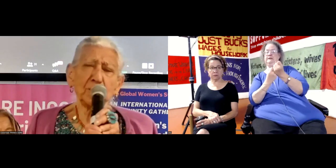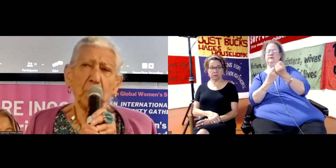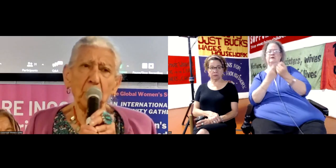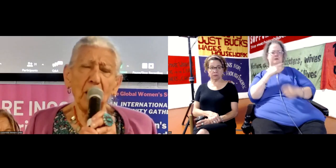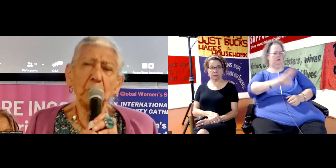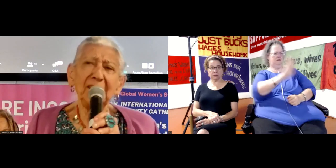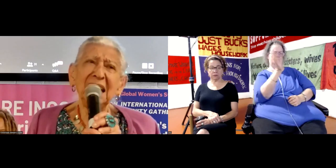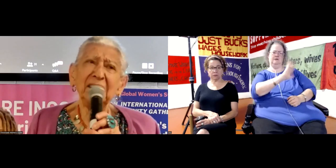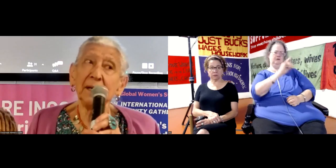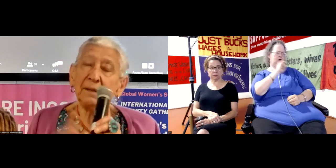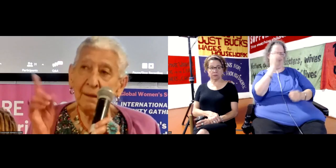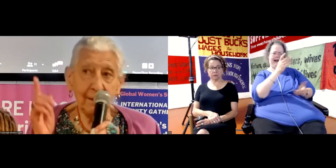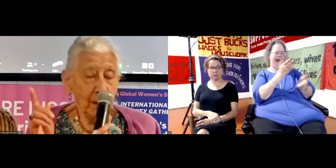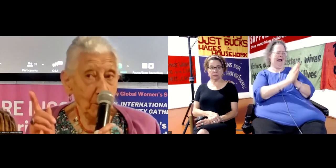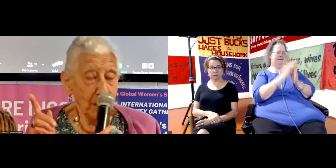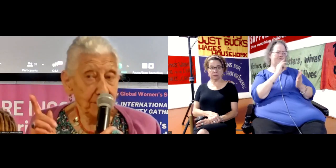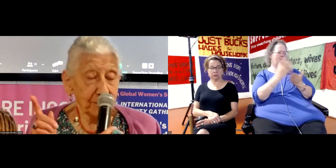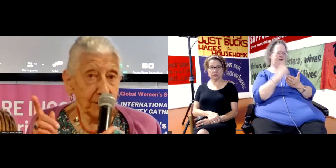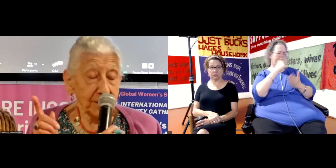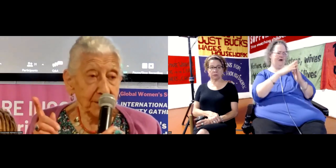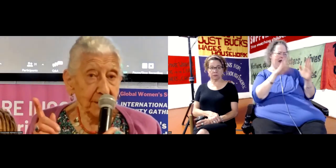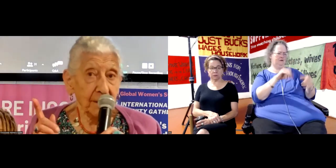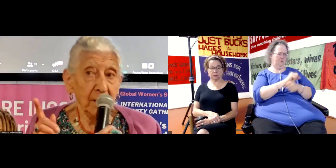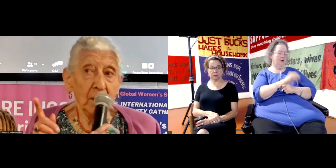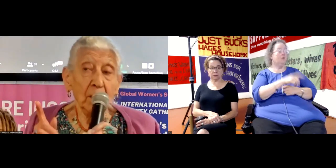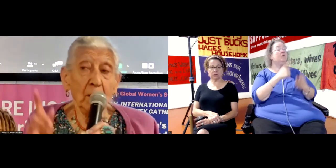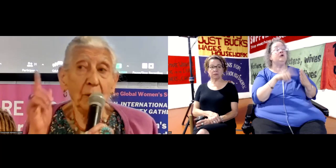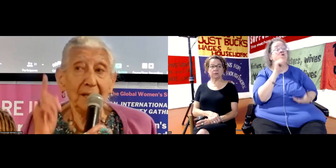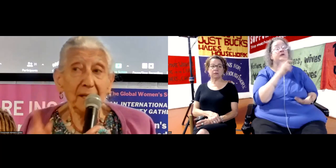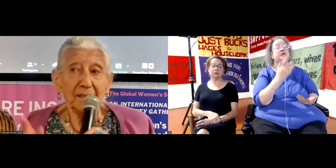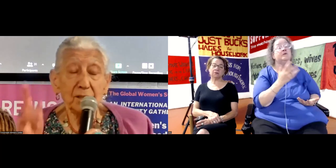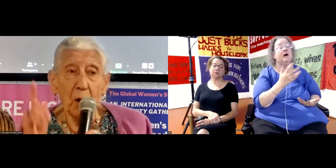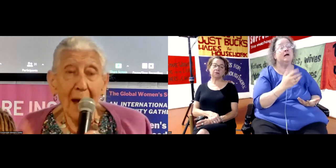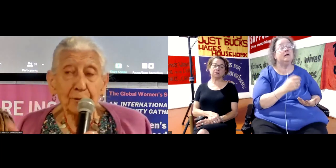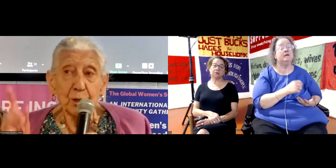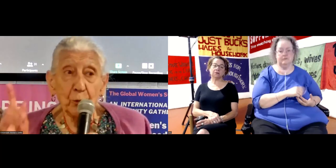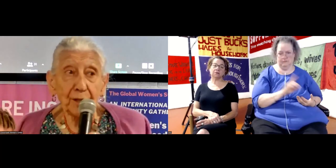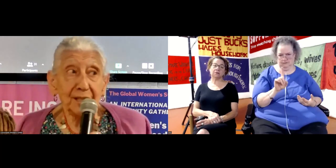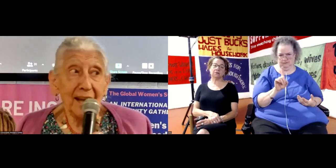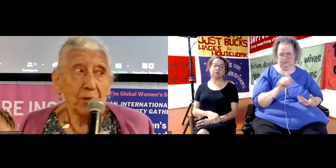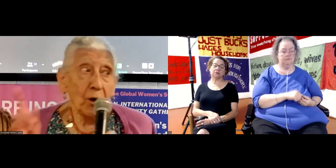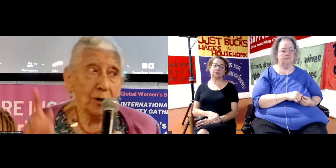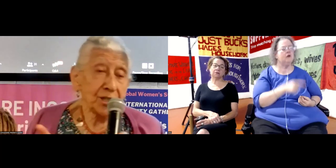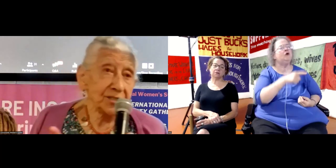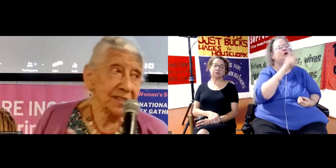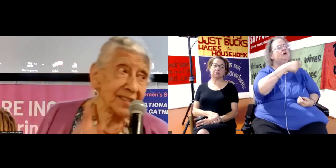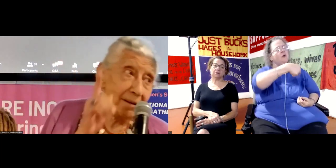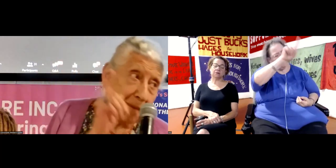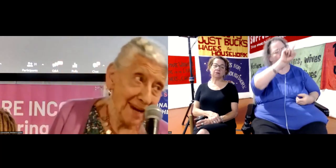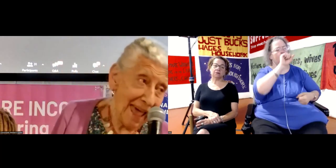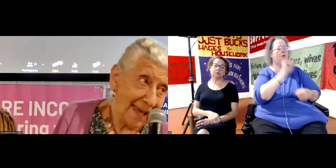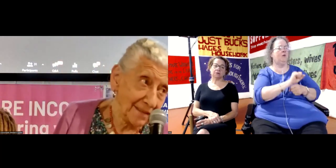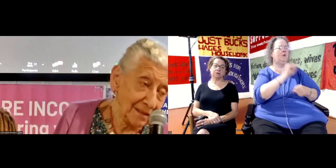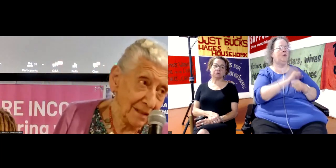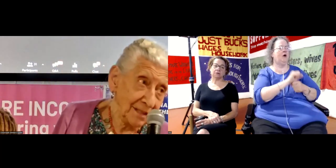for housework. What we needed, wait for it, we needed to go out to work to get the consciousness that